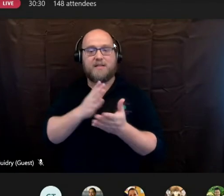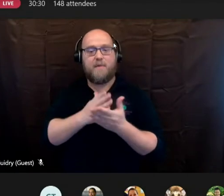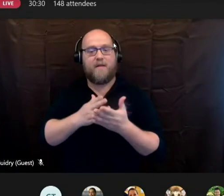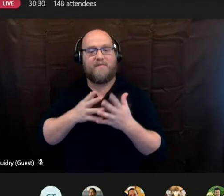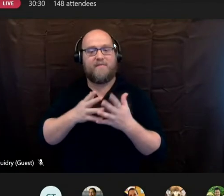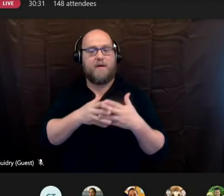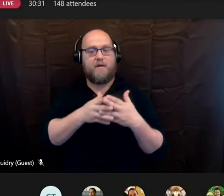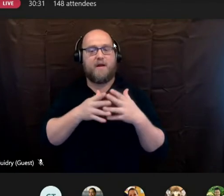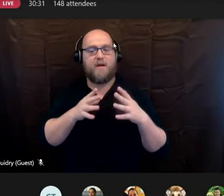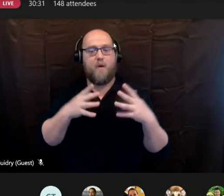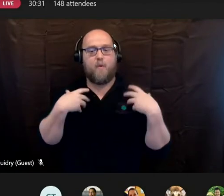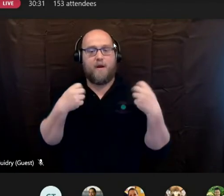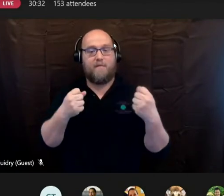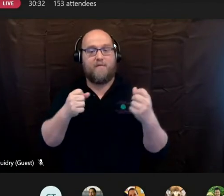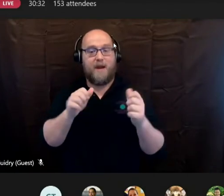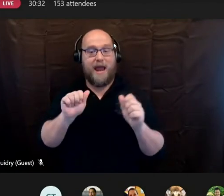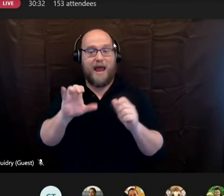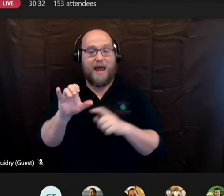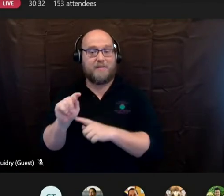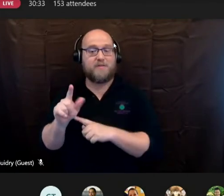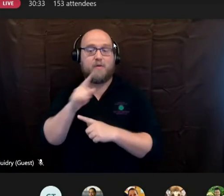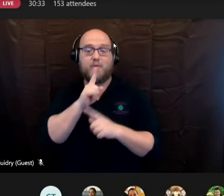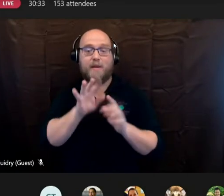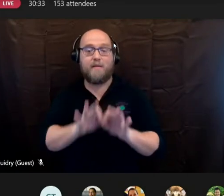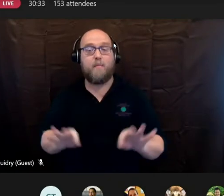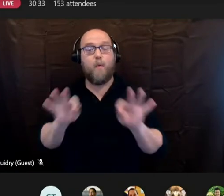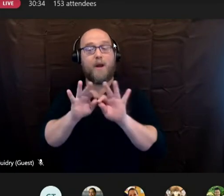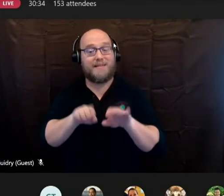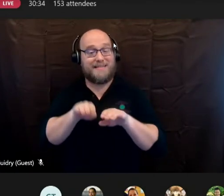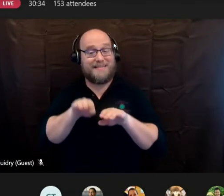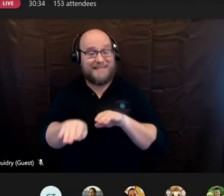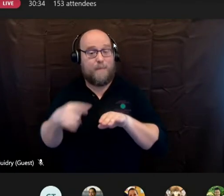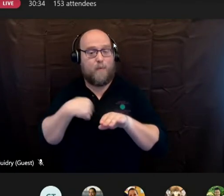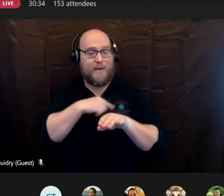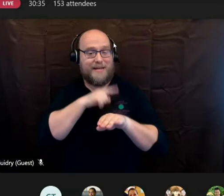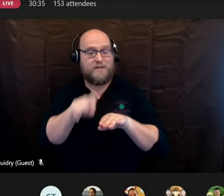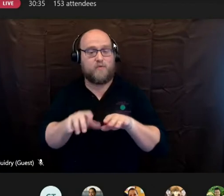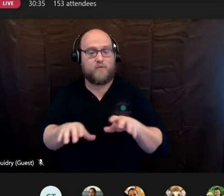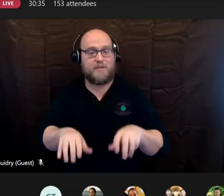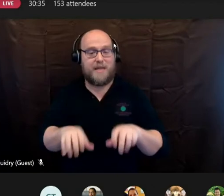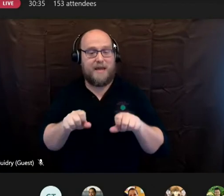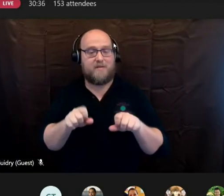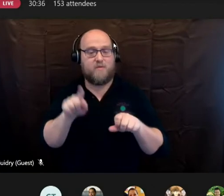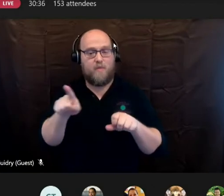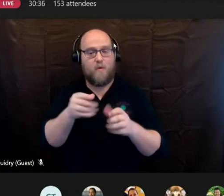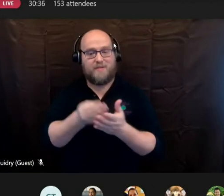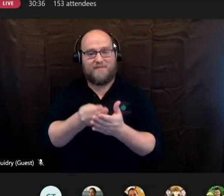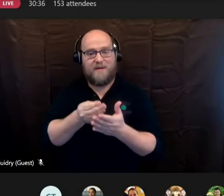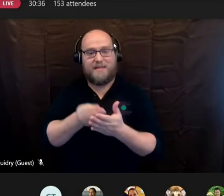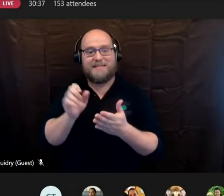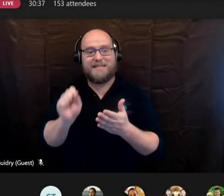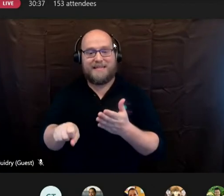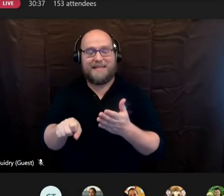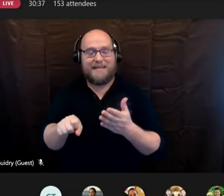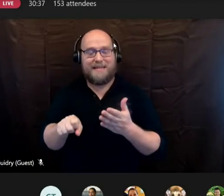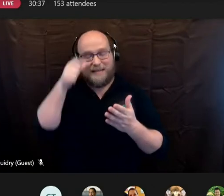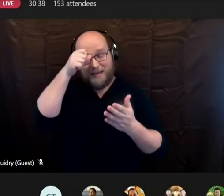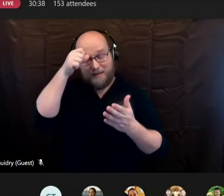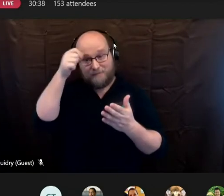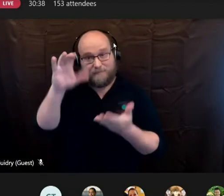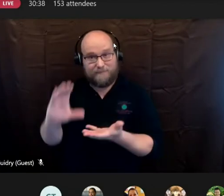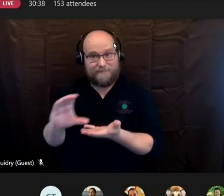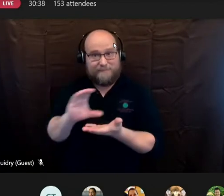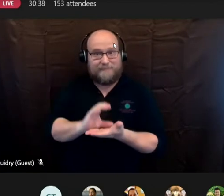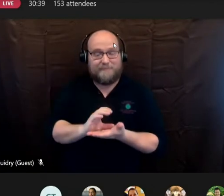the best possible use of them. We will be communicating much, much more over the coming weeks and months about what